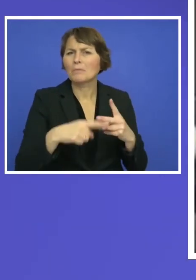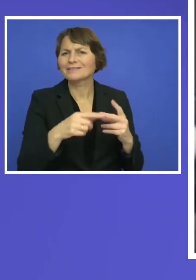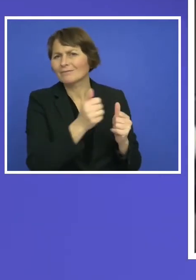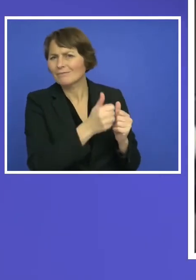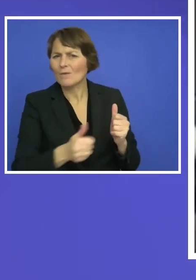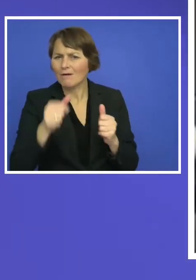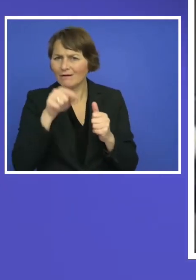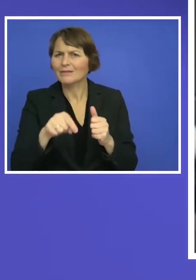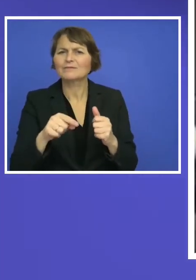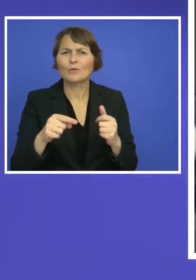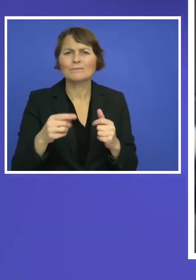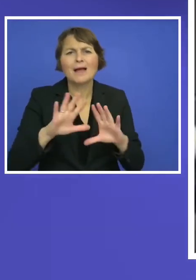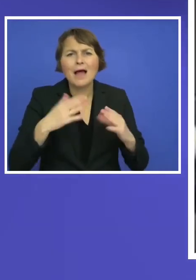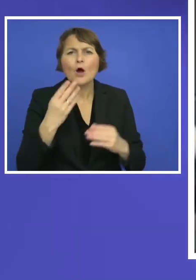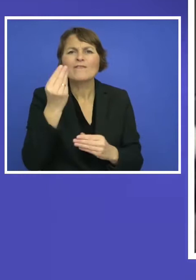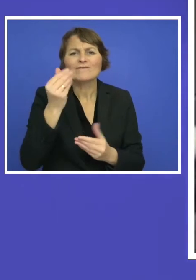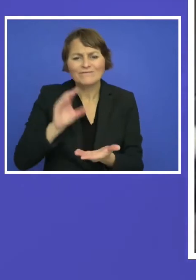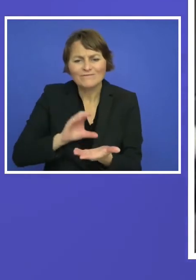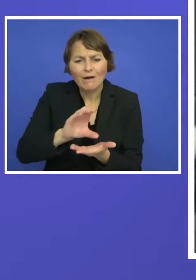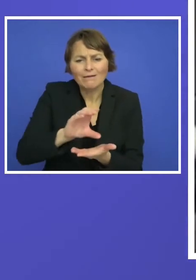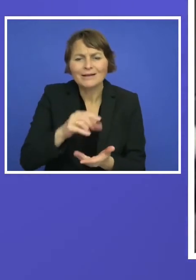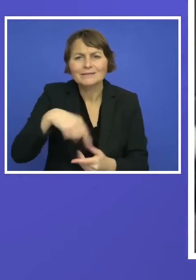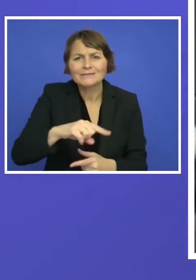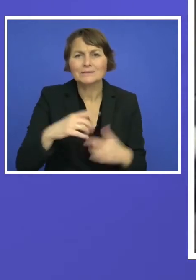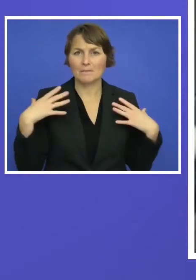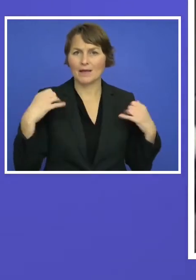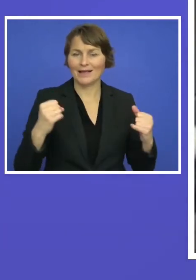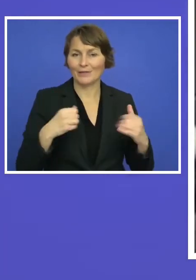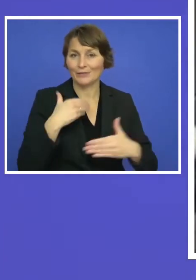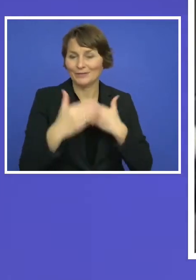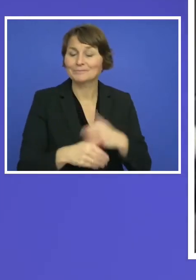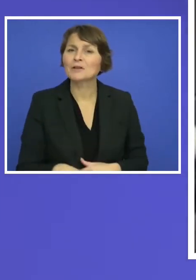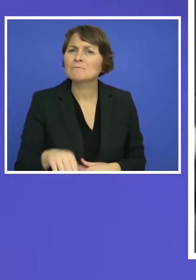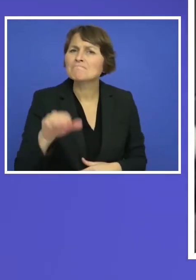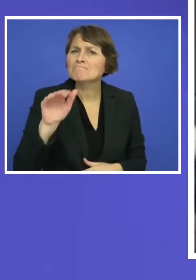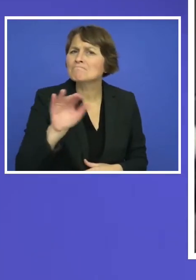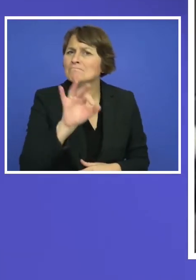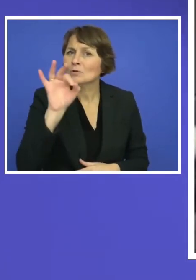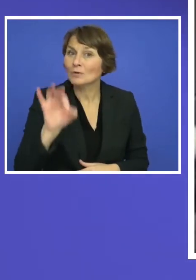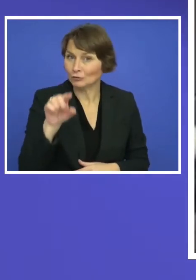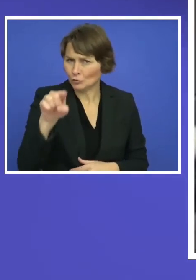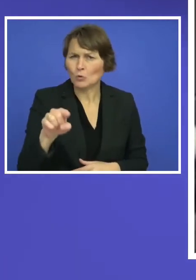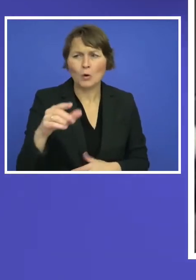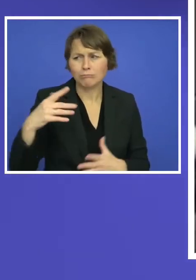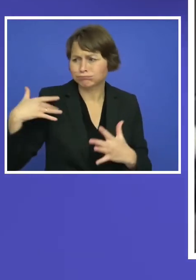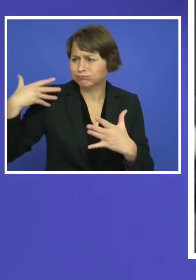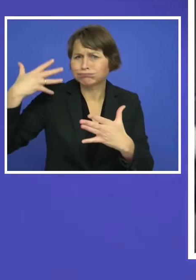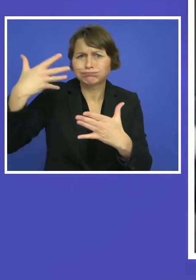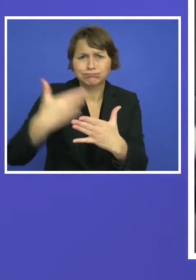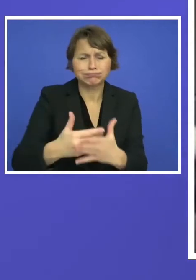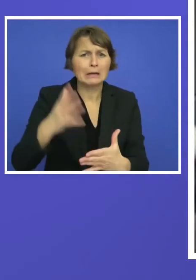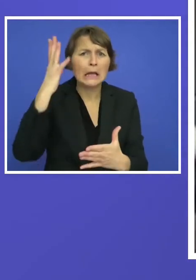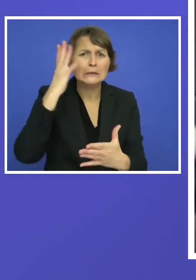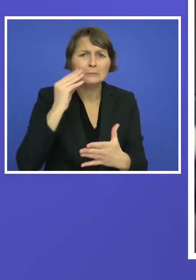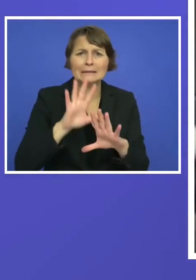you have experience especially in the multilateral United Nations system. We know that the United Nations